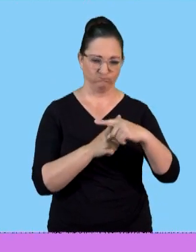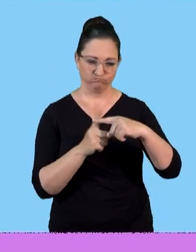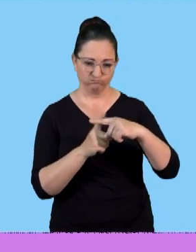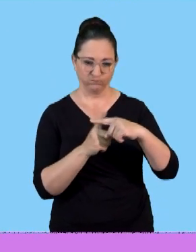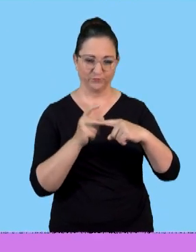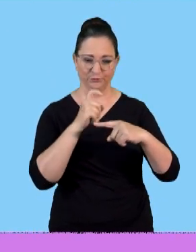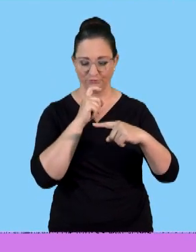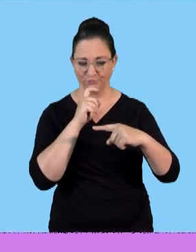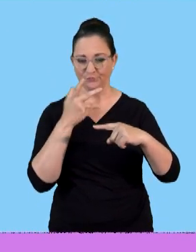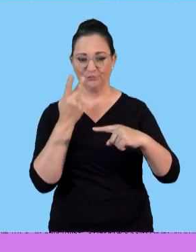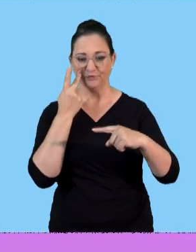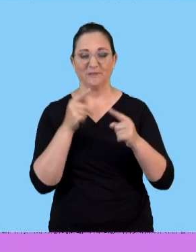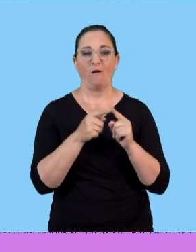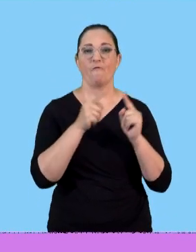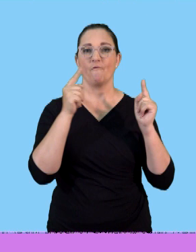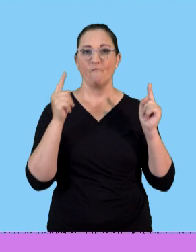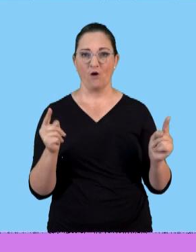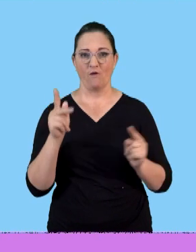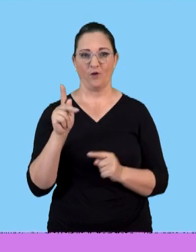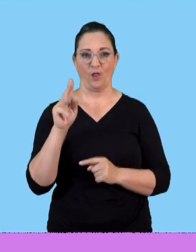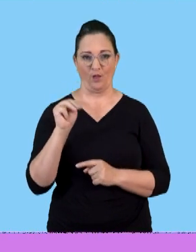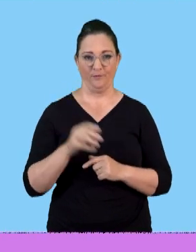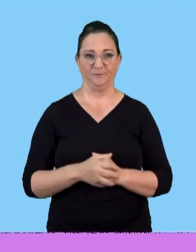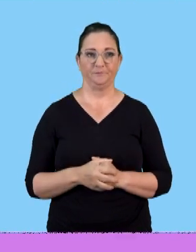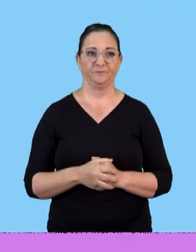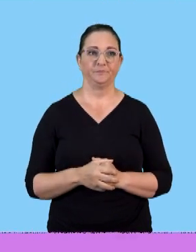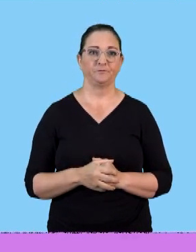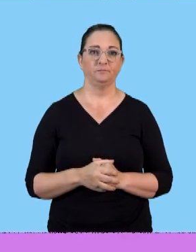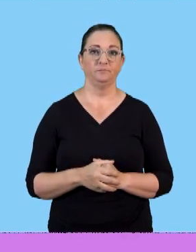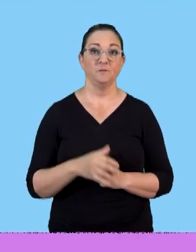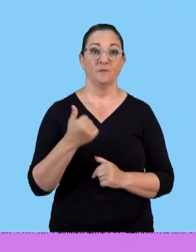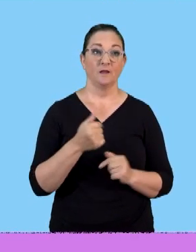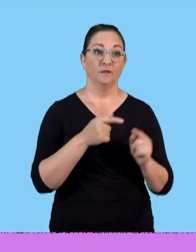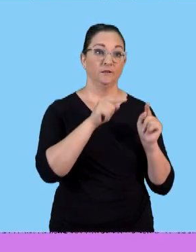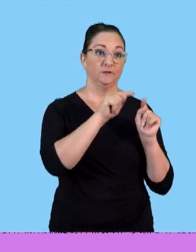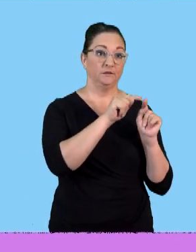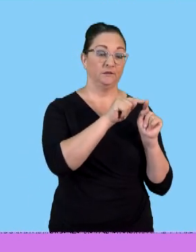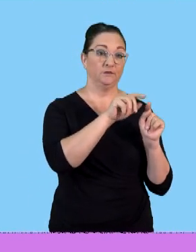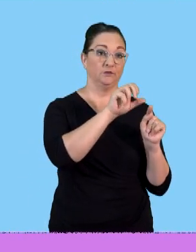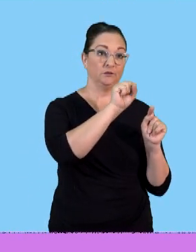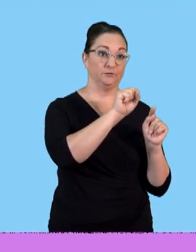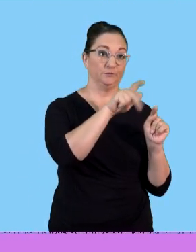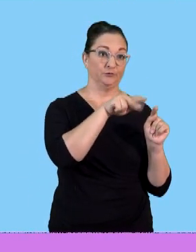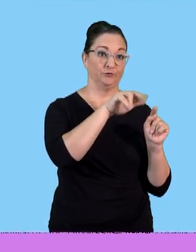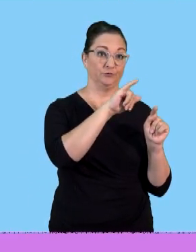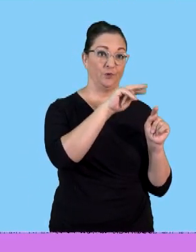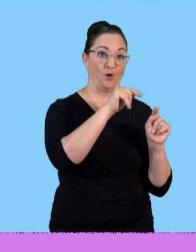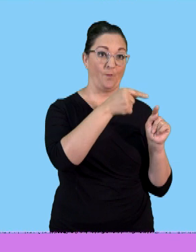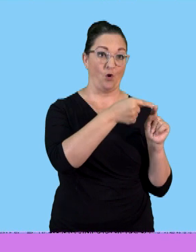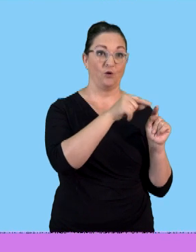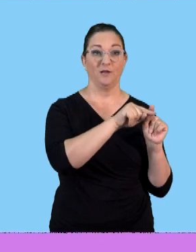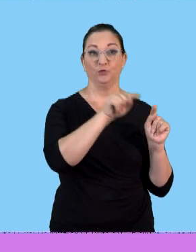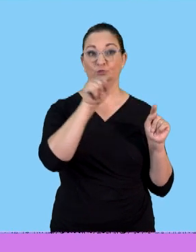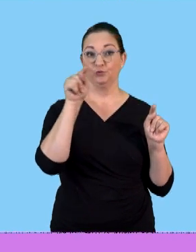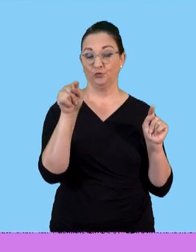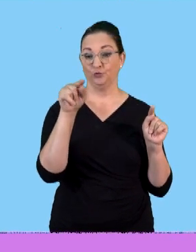determine the actual distance in kilometers. So let's quickly see Springbok and Johannesburg, right? So